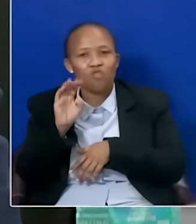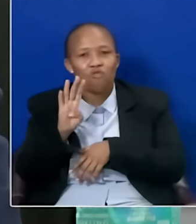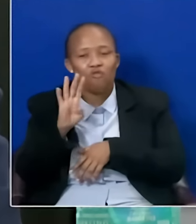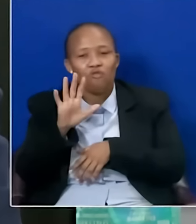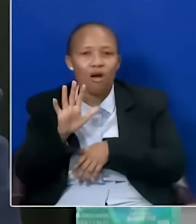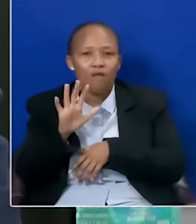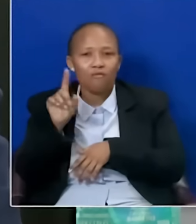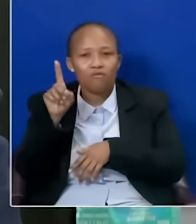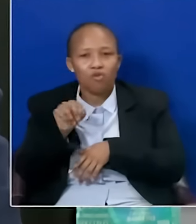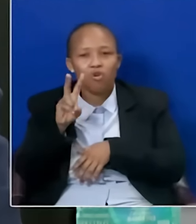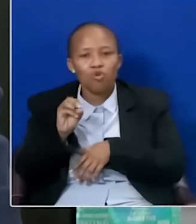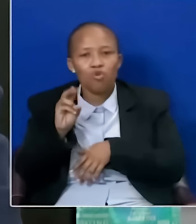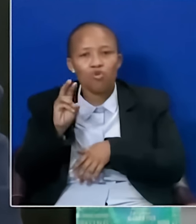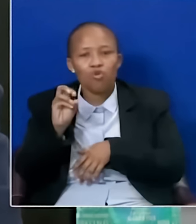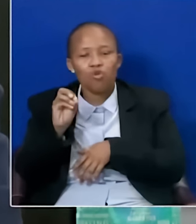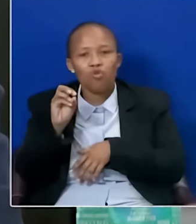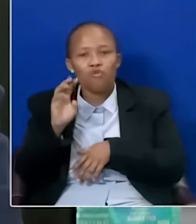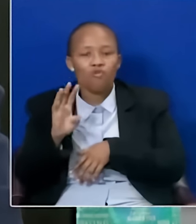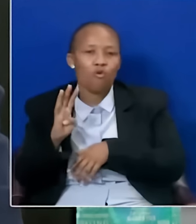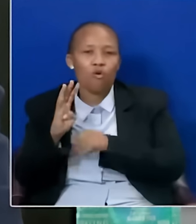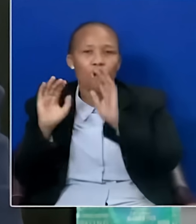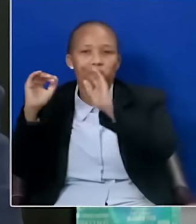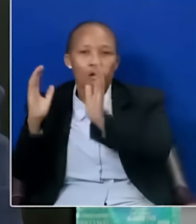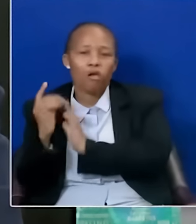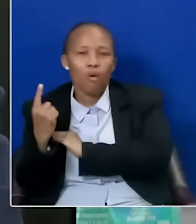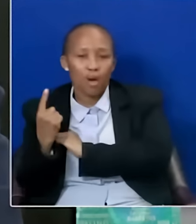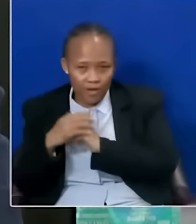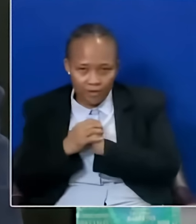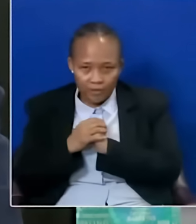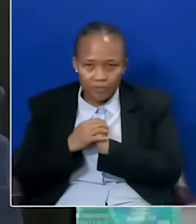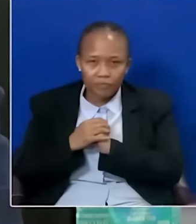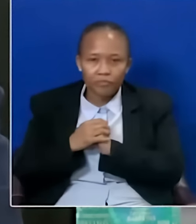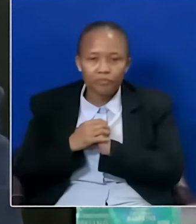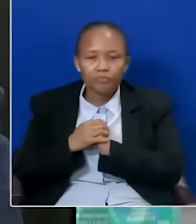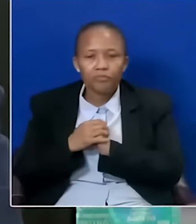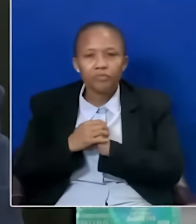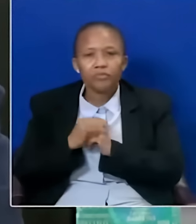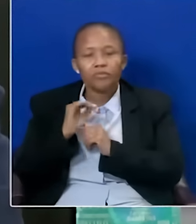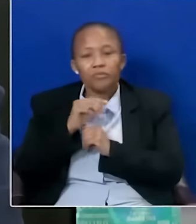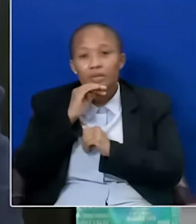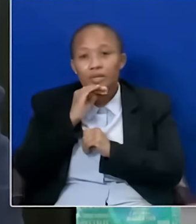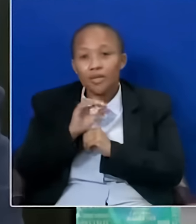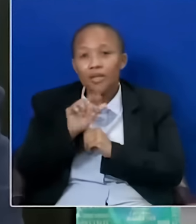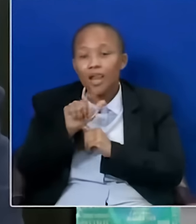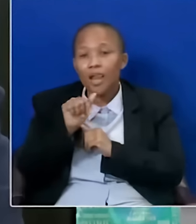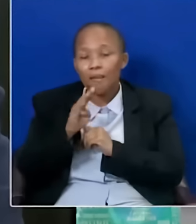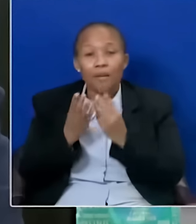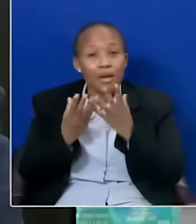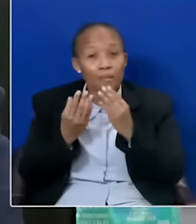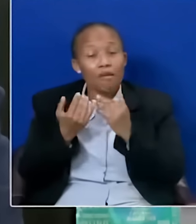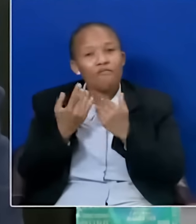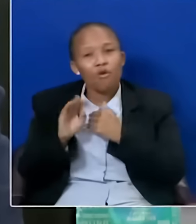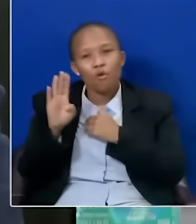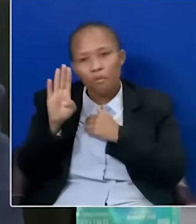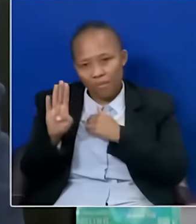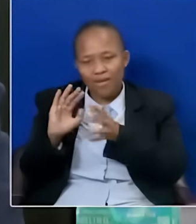193045/2024 in brackets 1. That is the lab number of the Bramley case 149 of